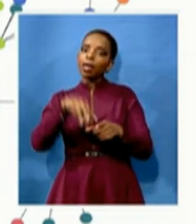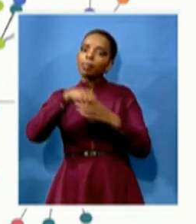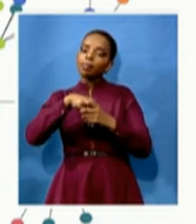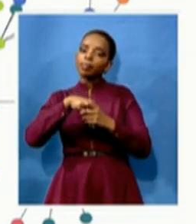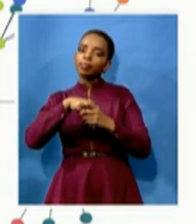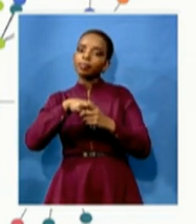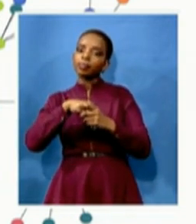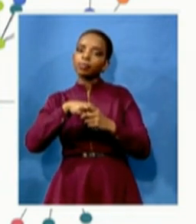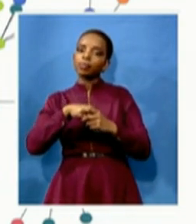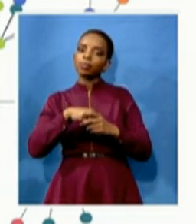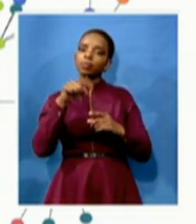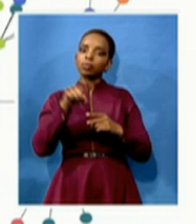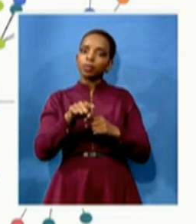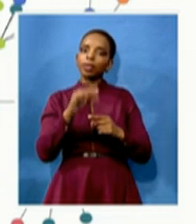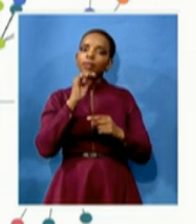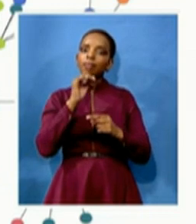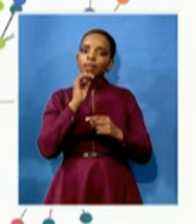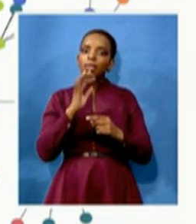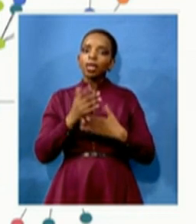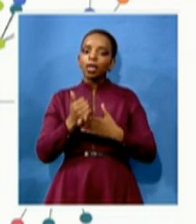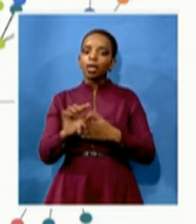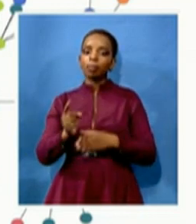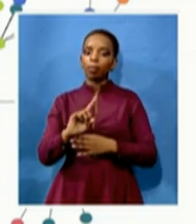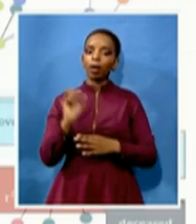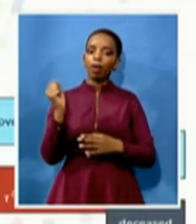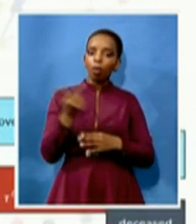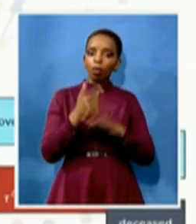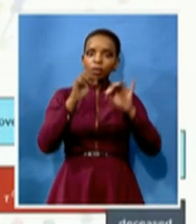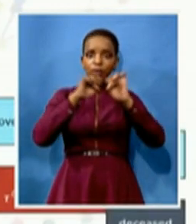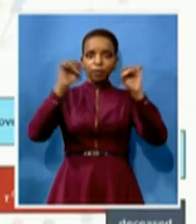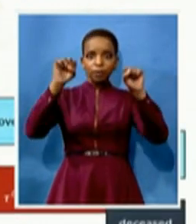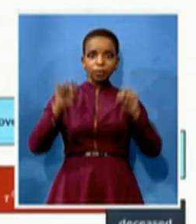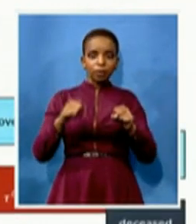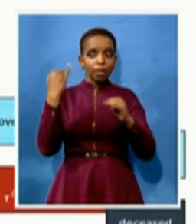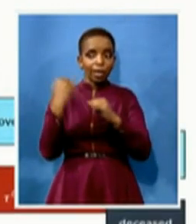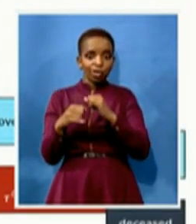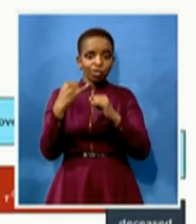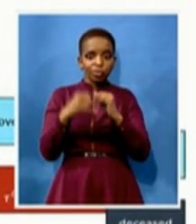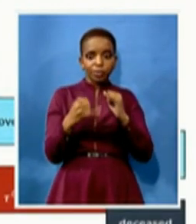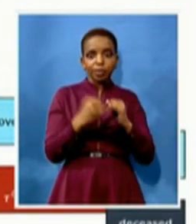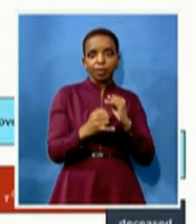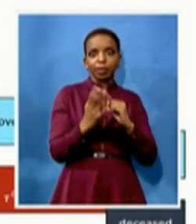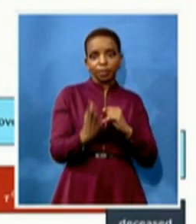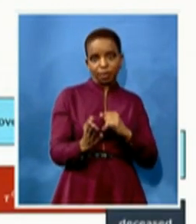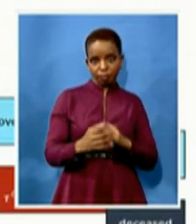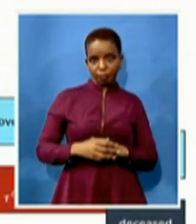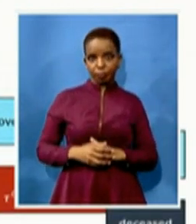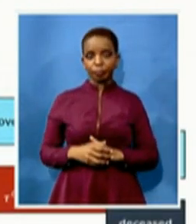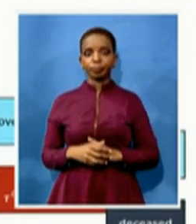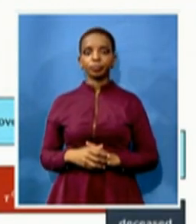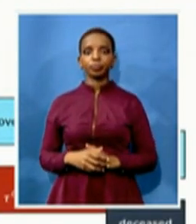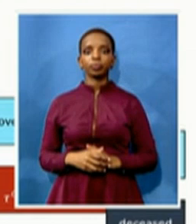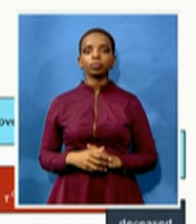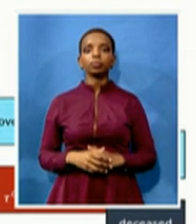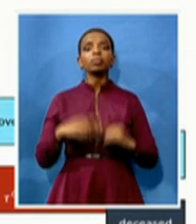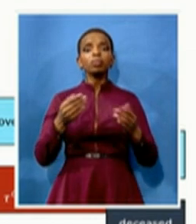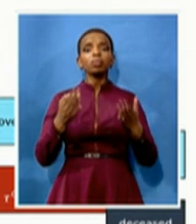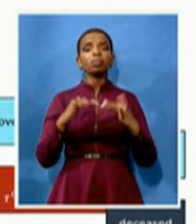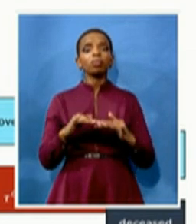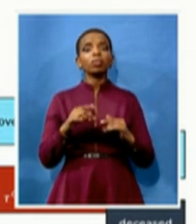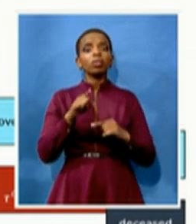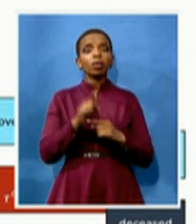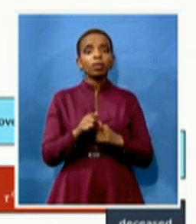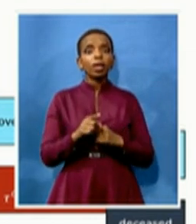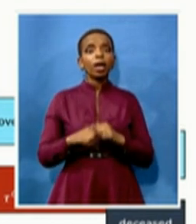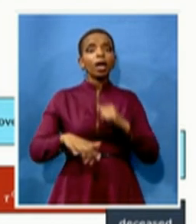the SEIR models might have. So our model, the dynamic on the local agent-to-agent level is quite similar. We have the